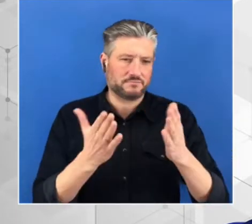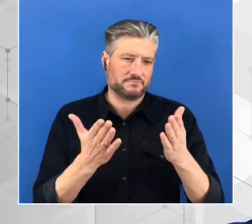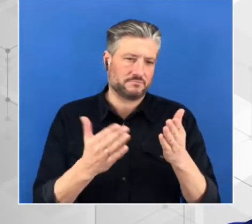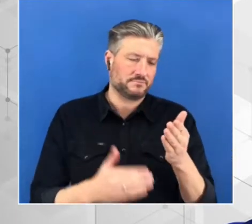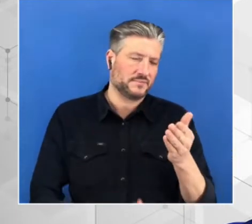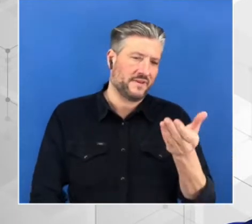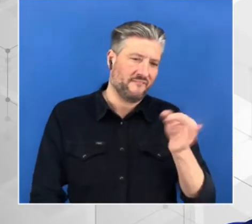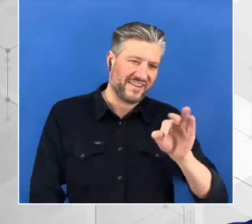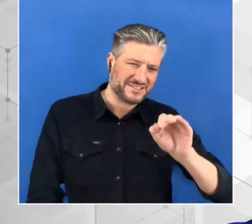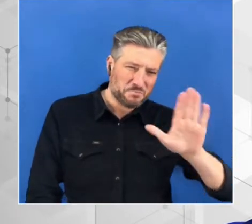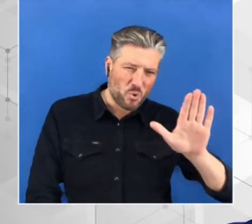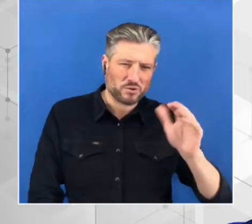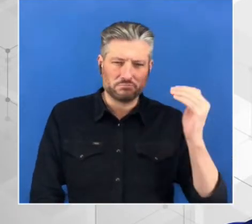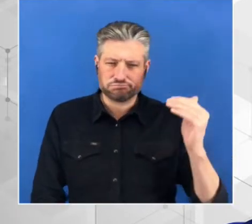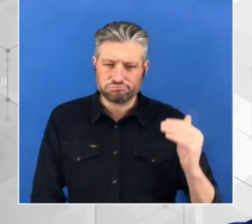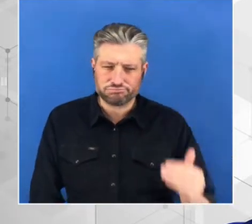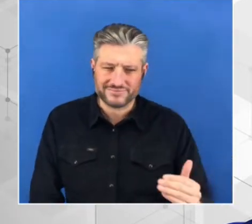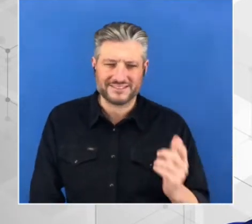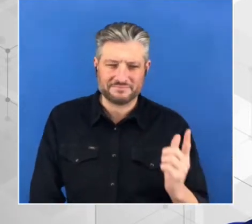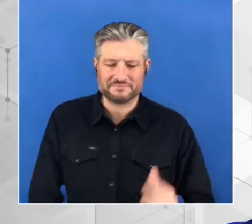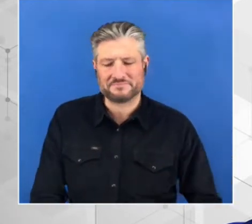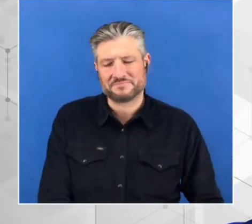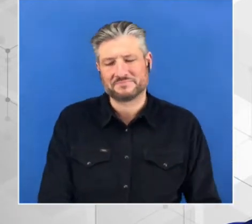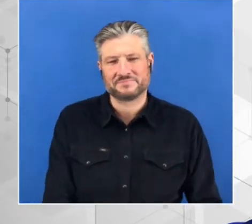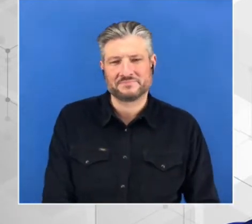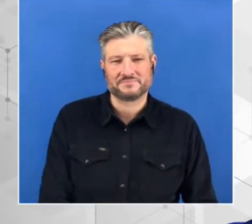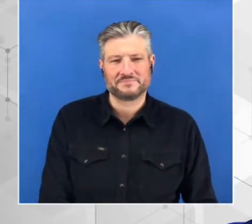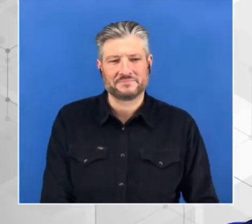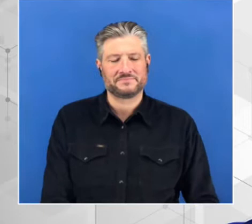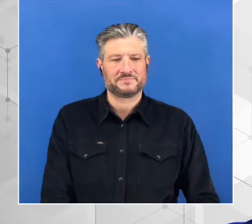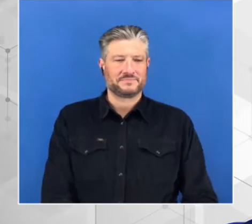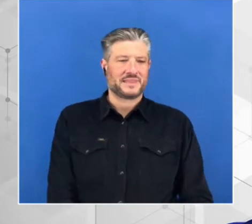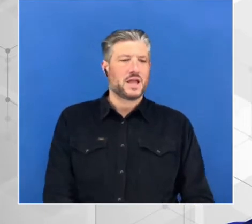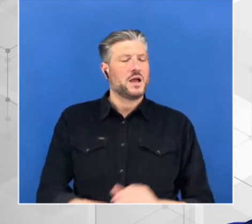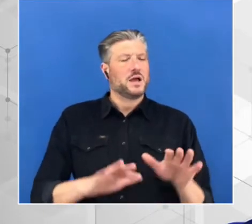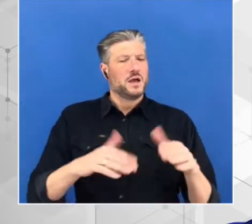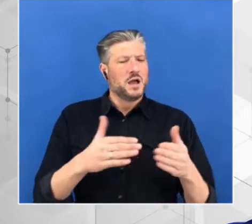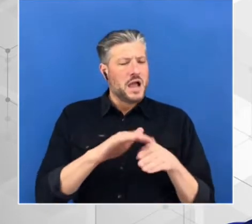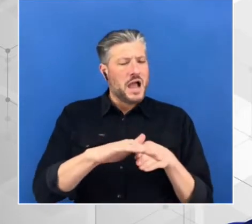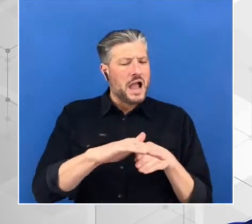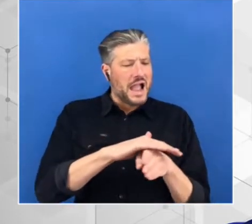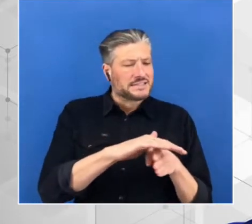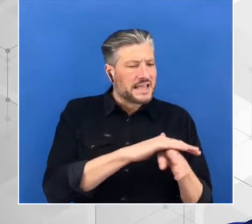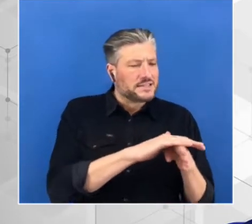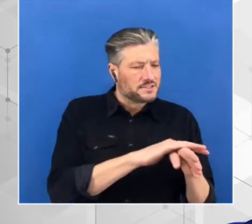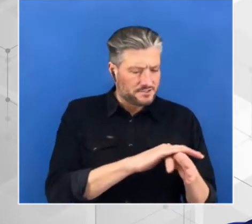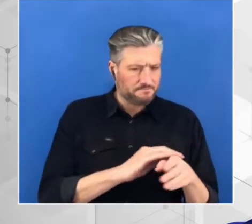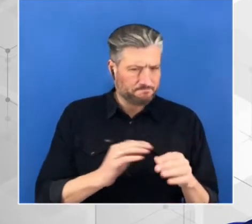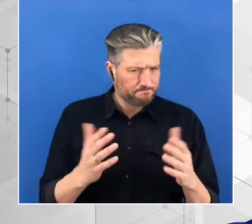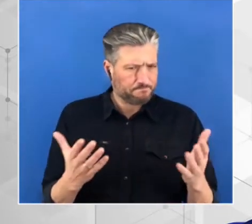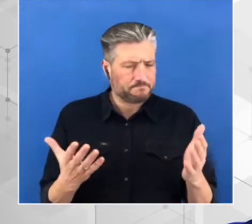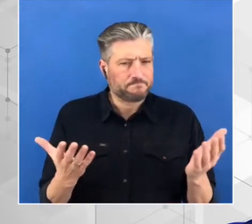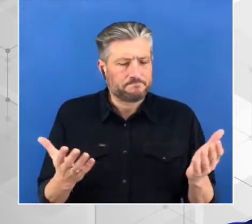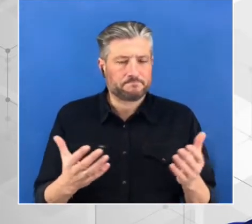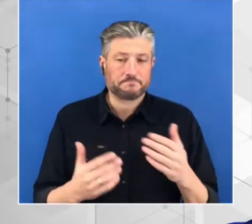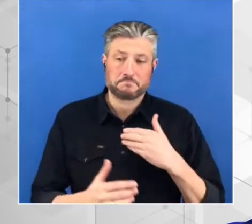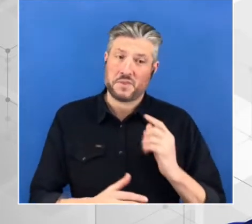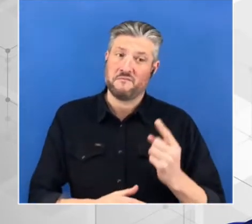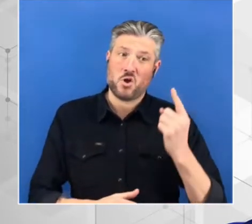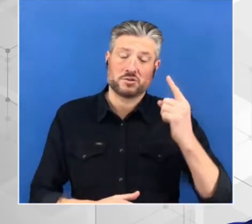let's talk about accessibility. And the first thing that comes to mind is this: what is